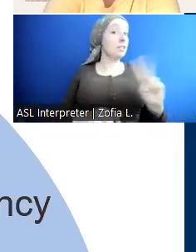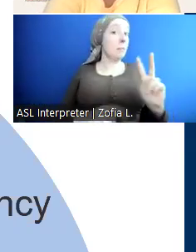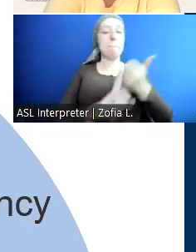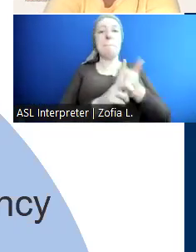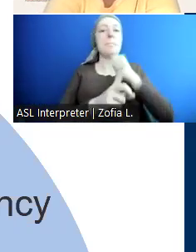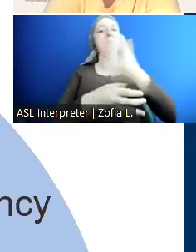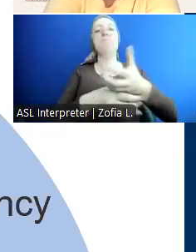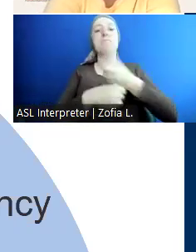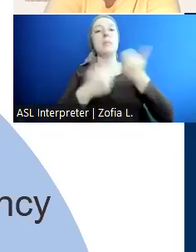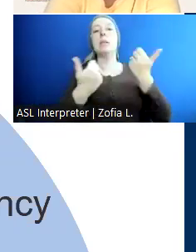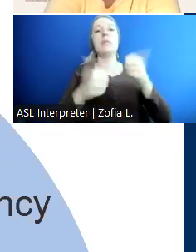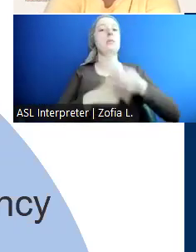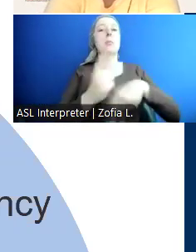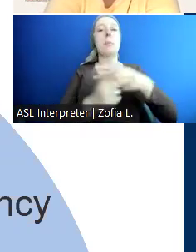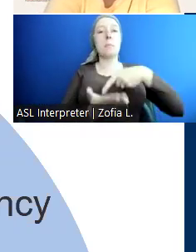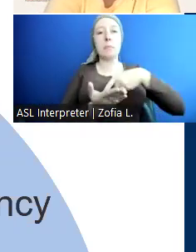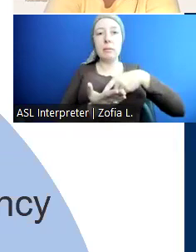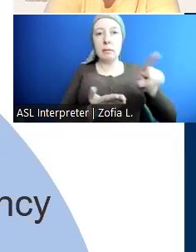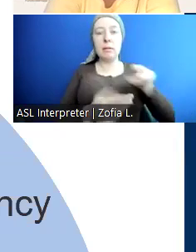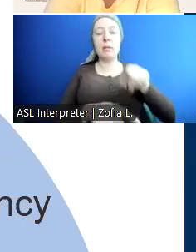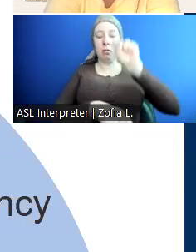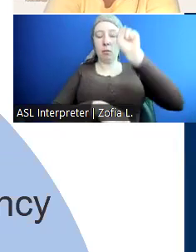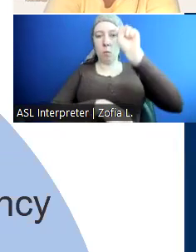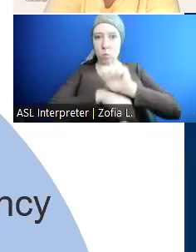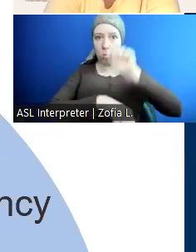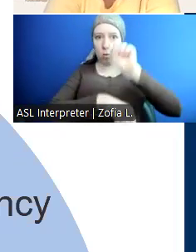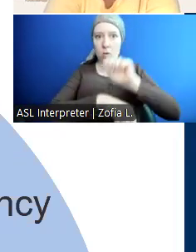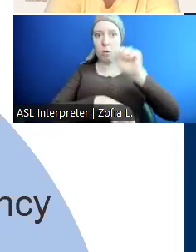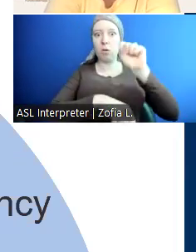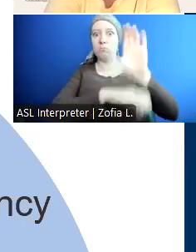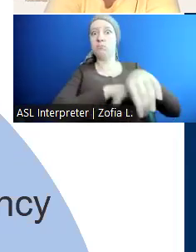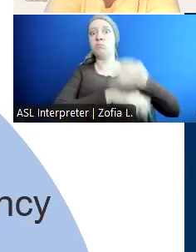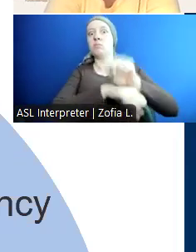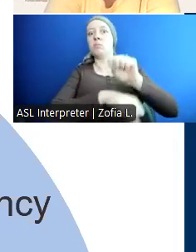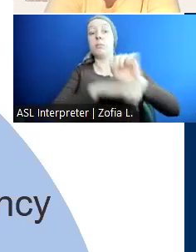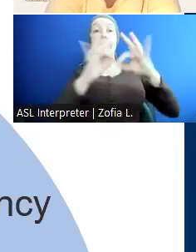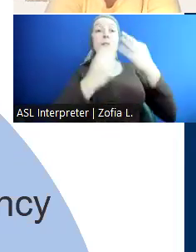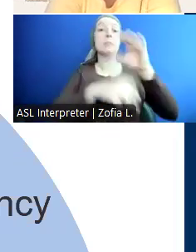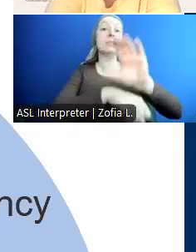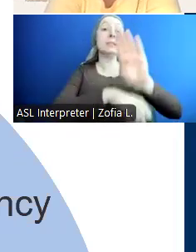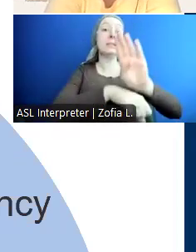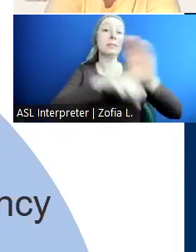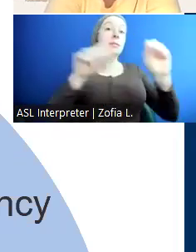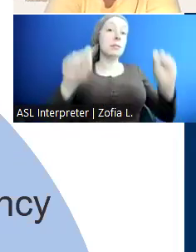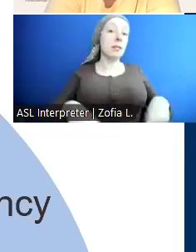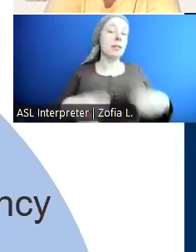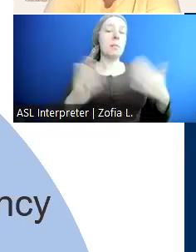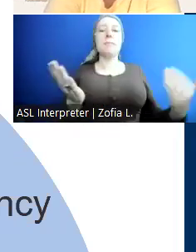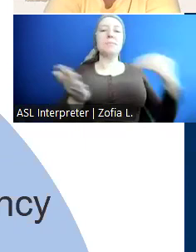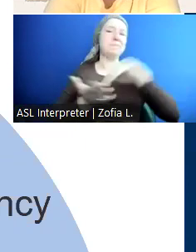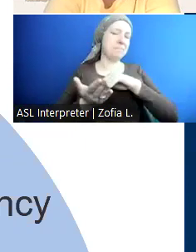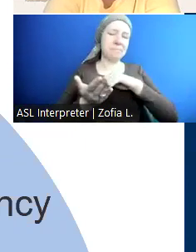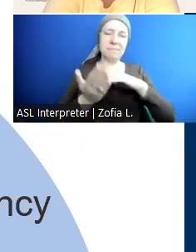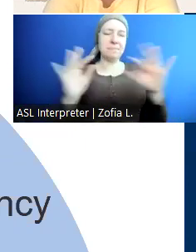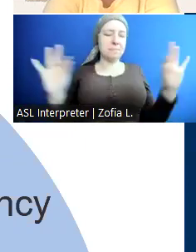not receiving, again, that compensation, and they're working now forced to work at a family business. But again, you know, it's